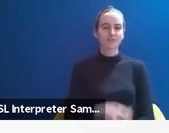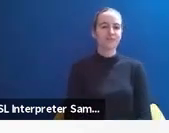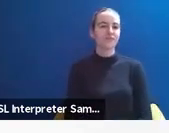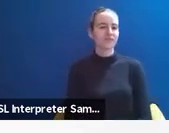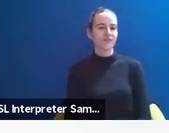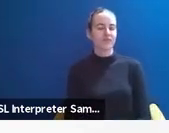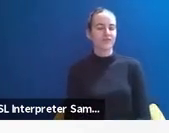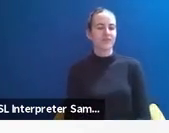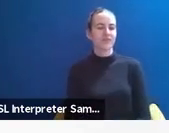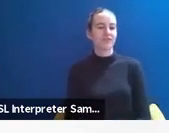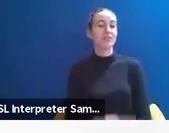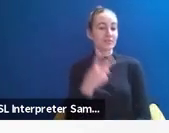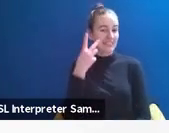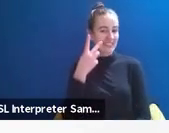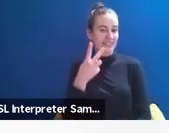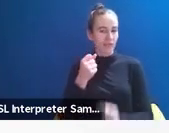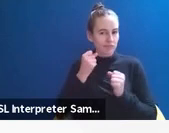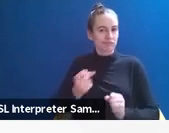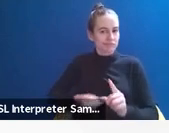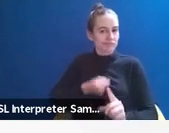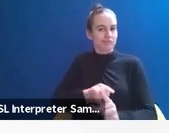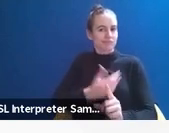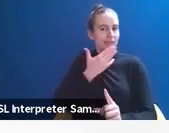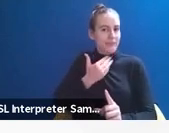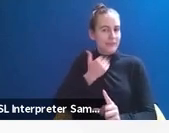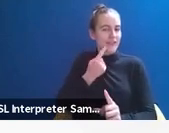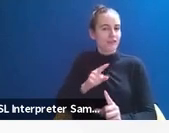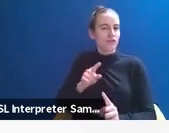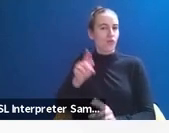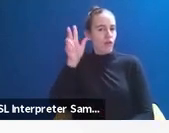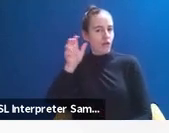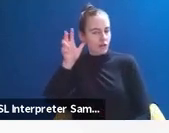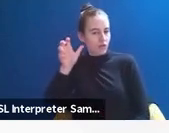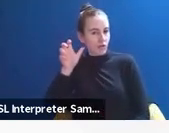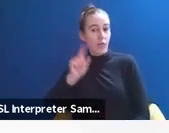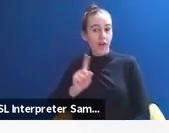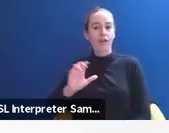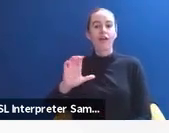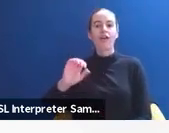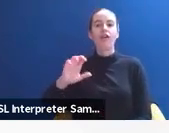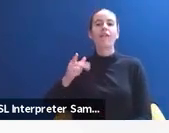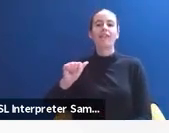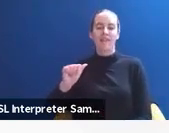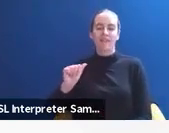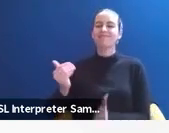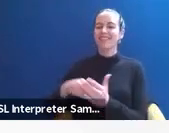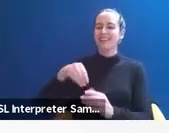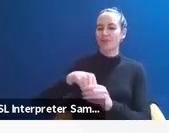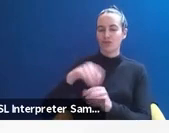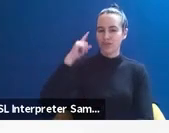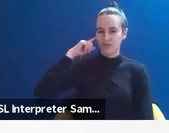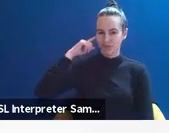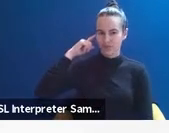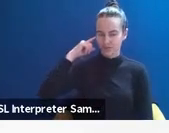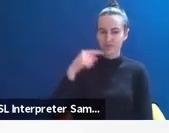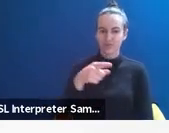see predominant effects of diabetes on the auditory pathway is at the cochlea level, the inner ear. And in B of this